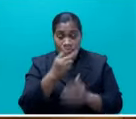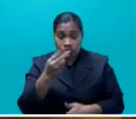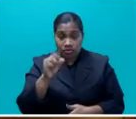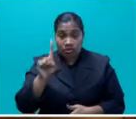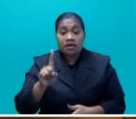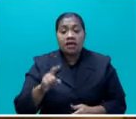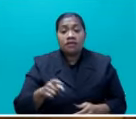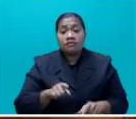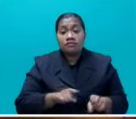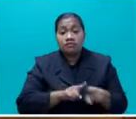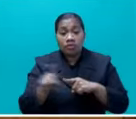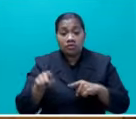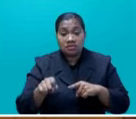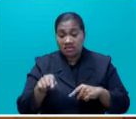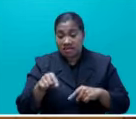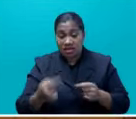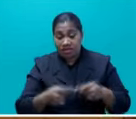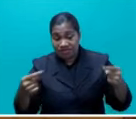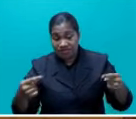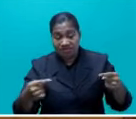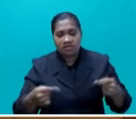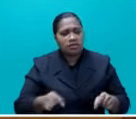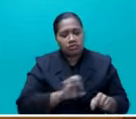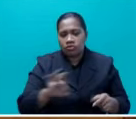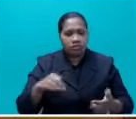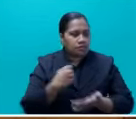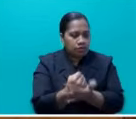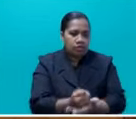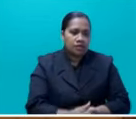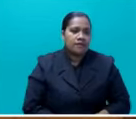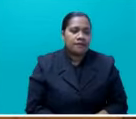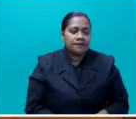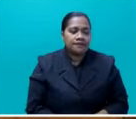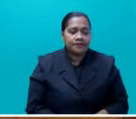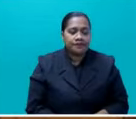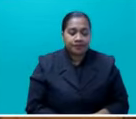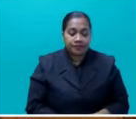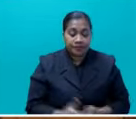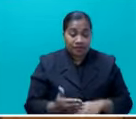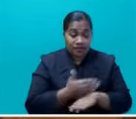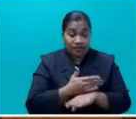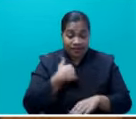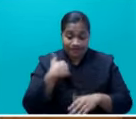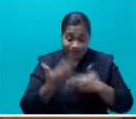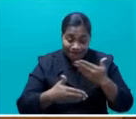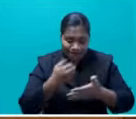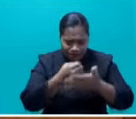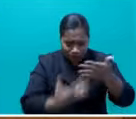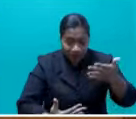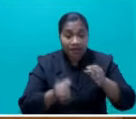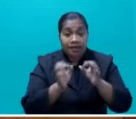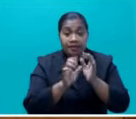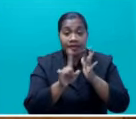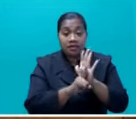of the House did not support, Mr. Speaker, sir. Mr. Speaker, sir, before I deliberate on the contents of the bill, and also